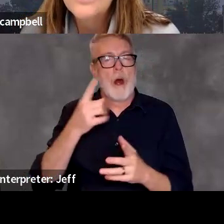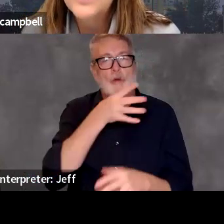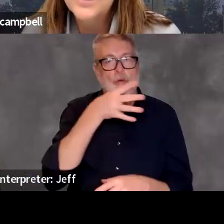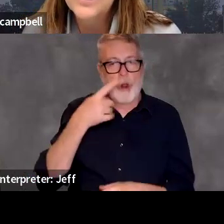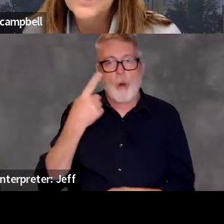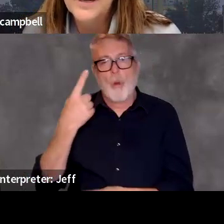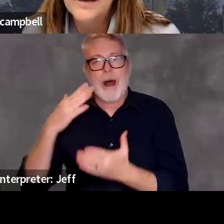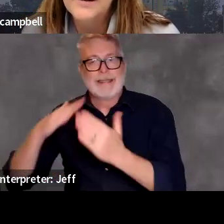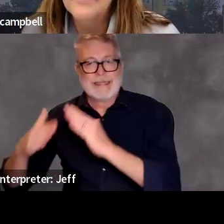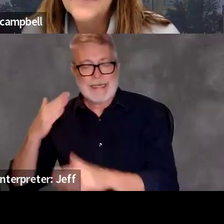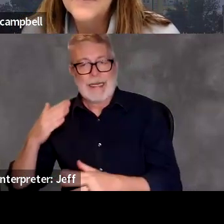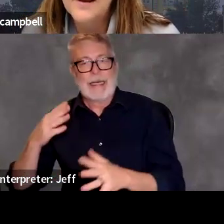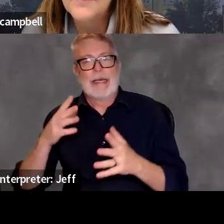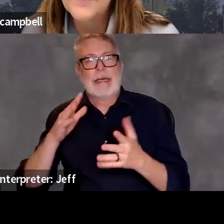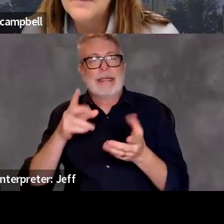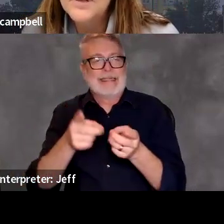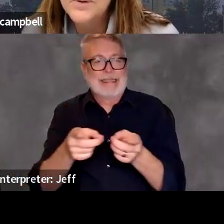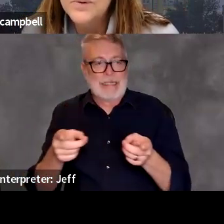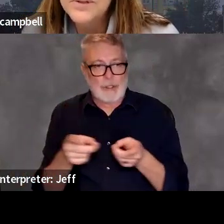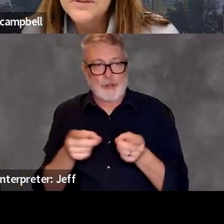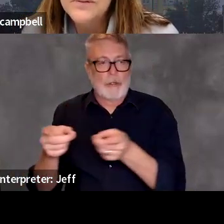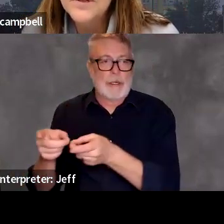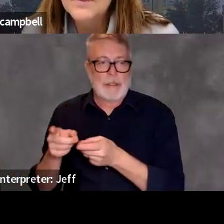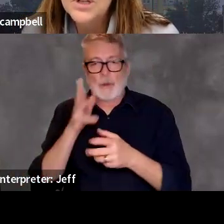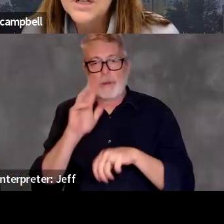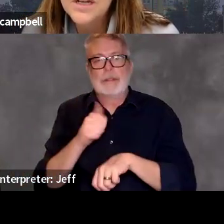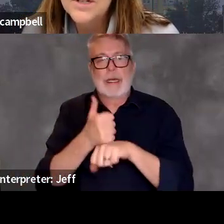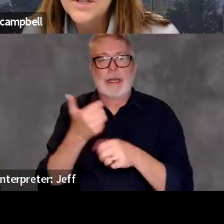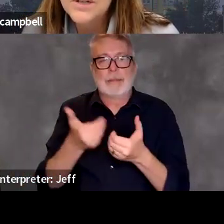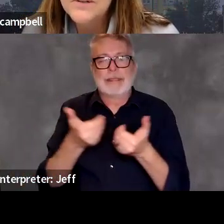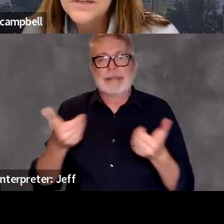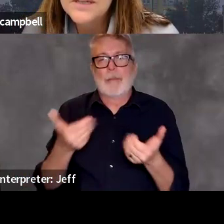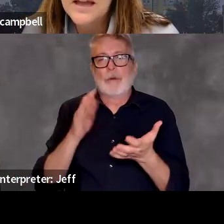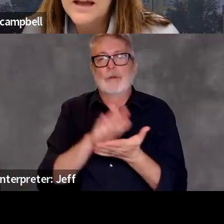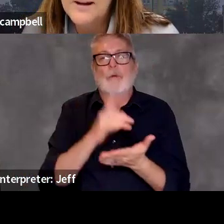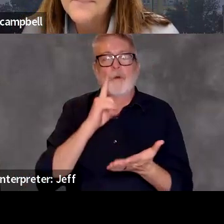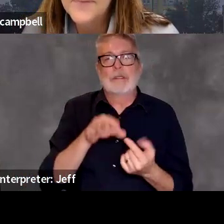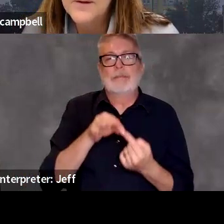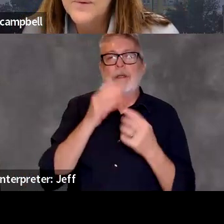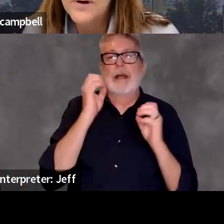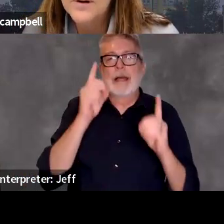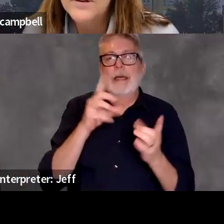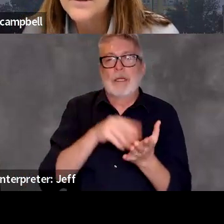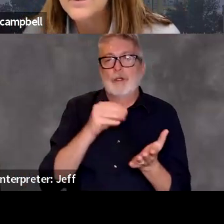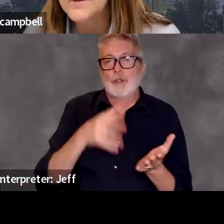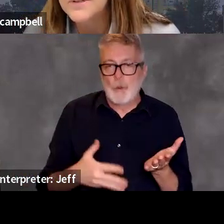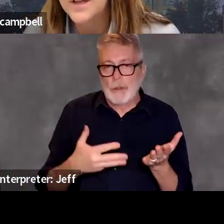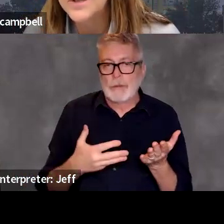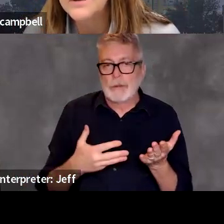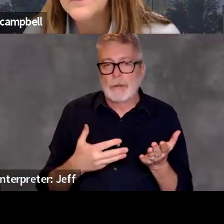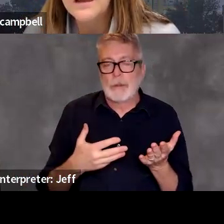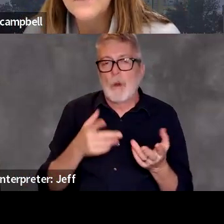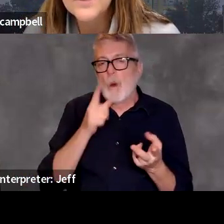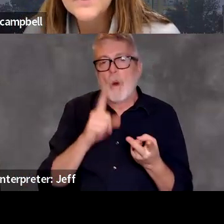district to set up separate schools for special education students or students